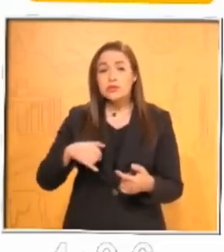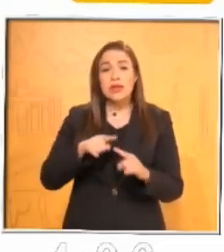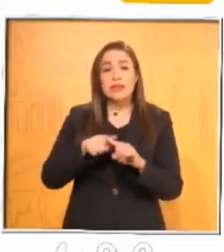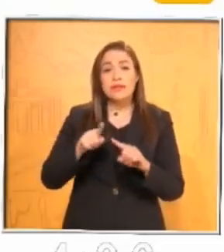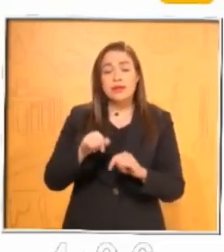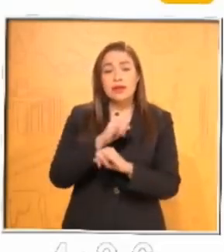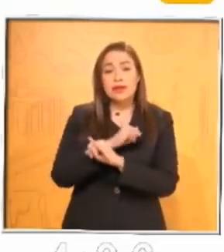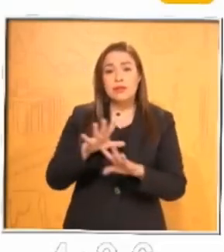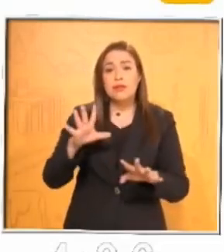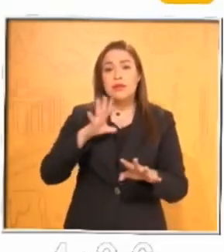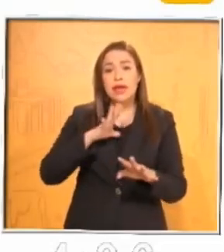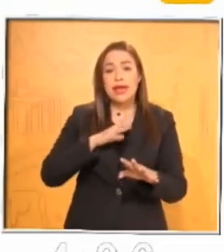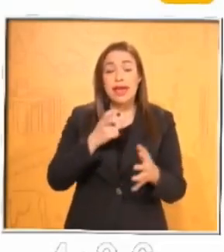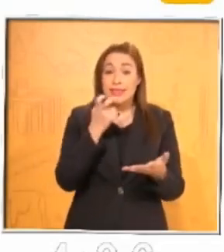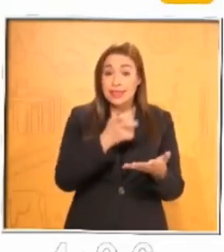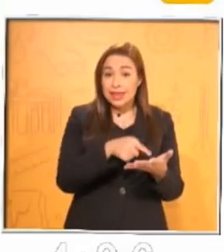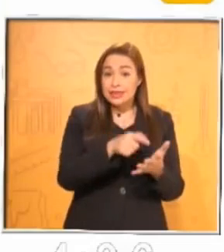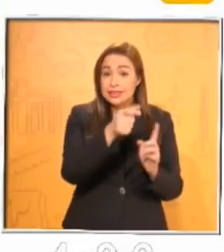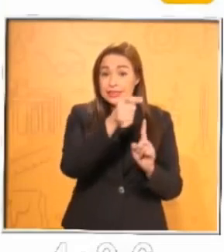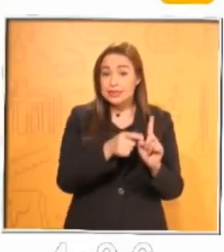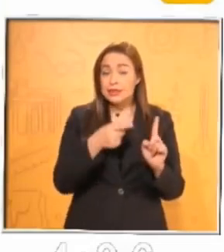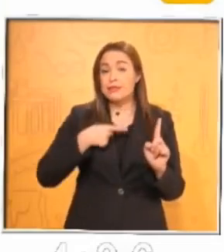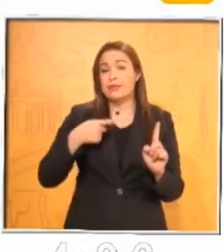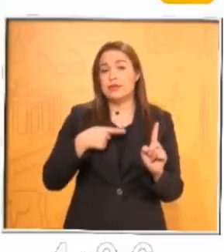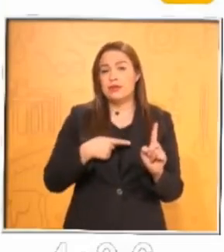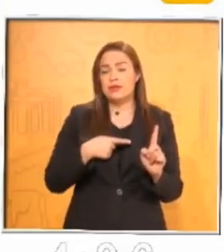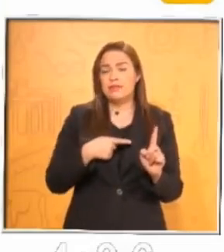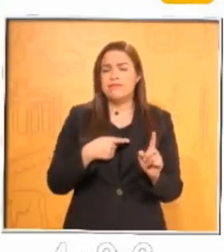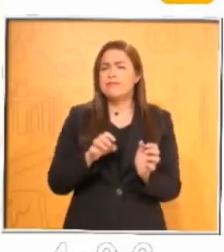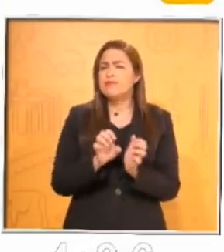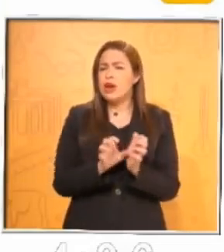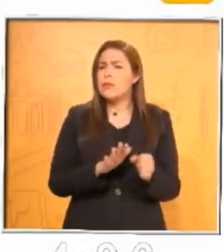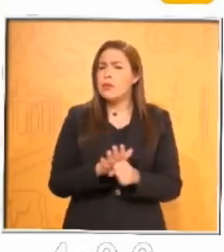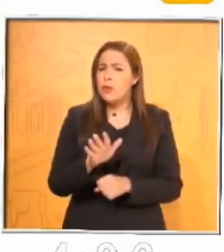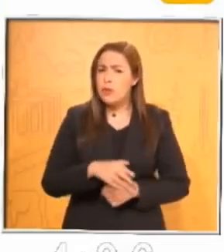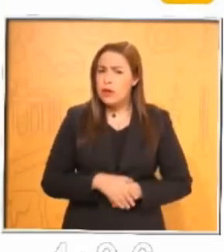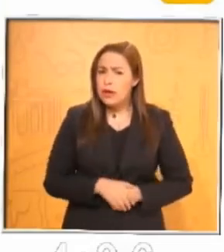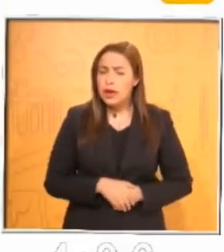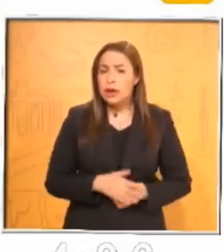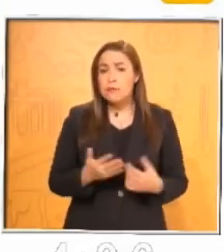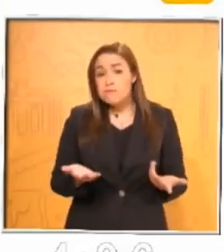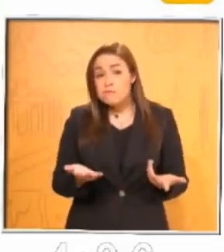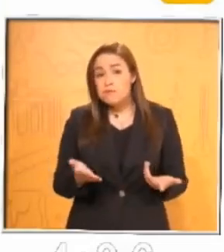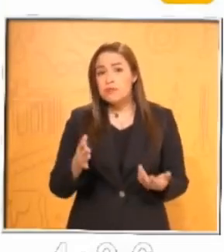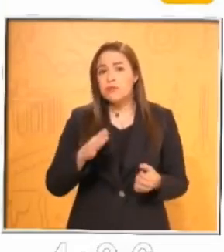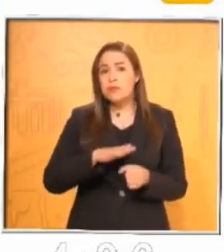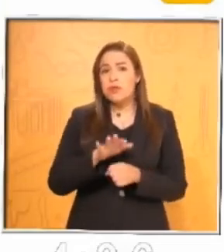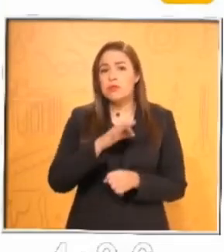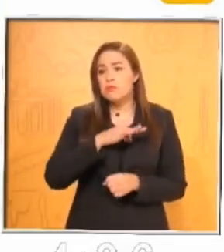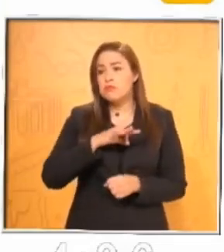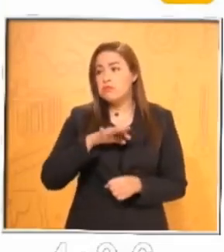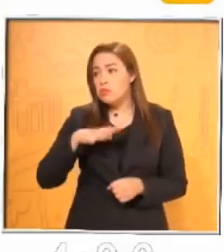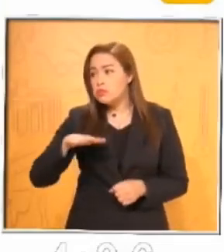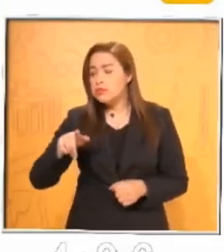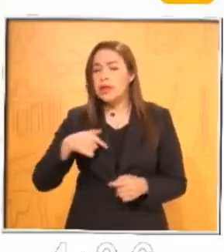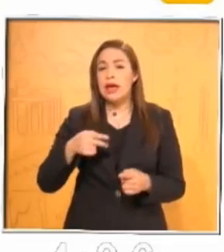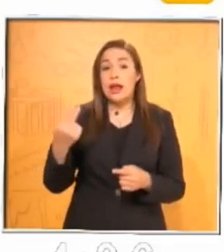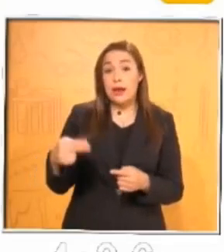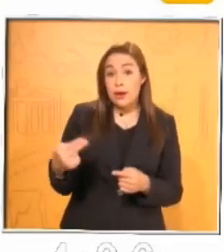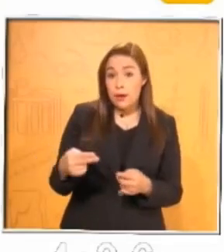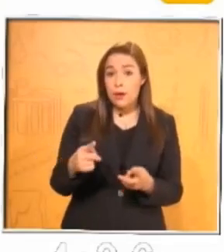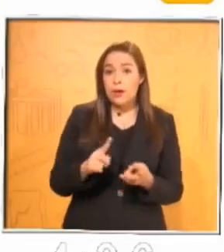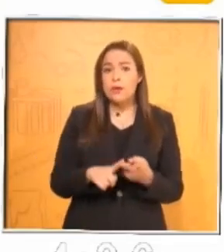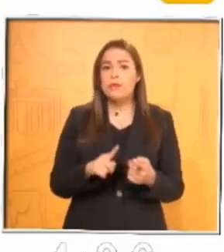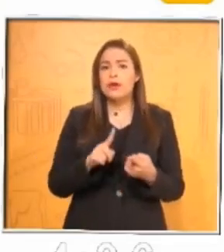kind of information are you going to write? First, you must write the name of the protagonist. I mean, the